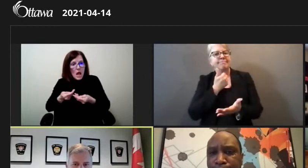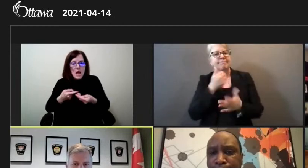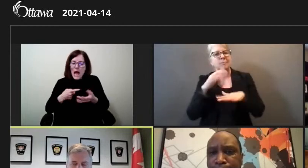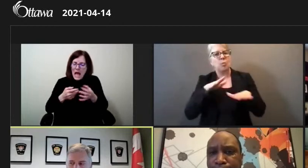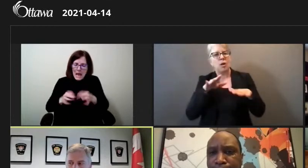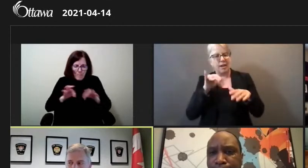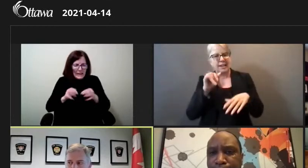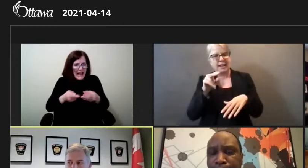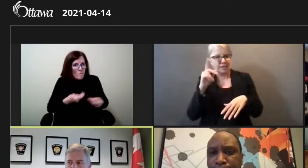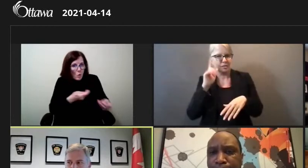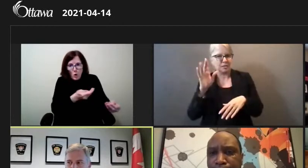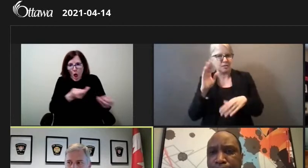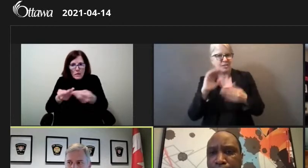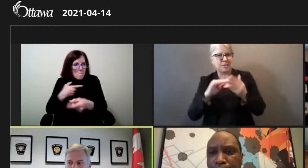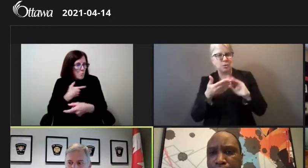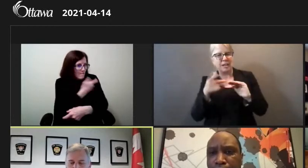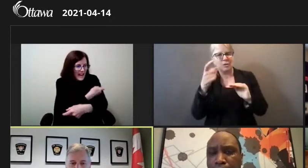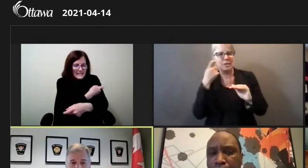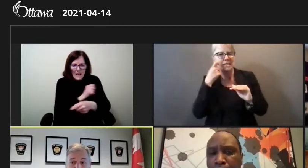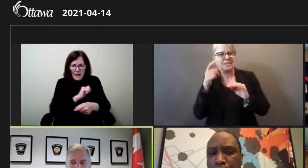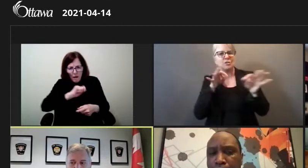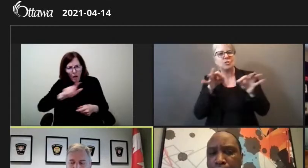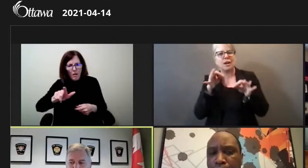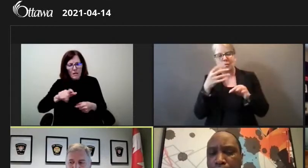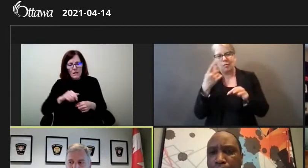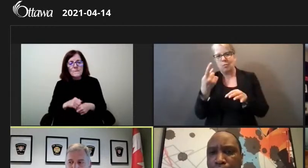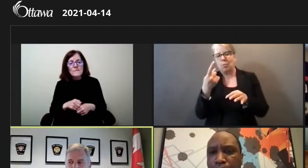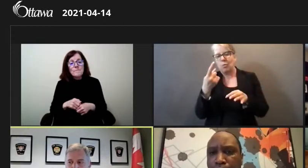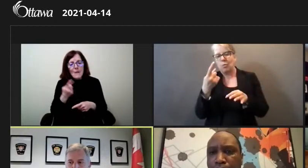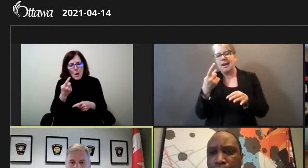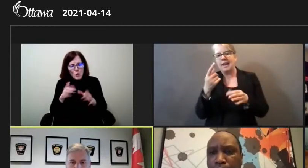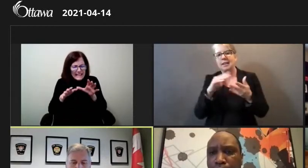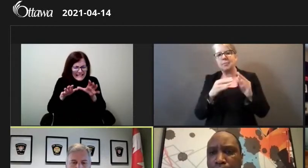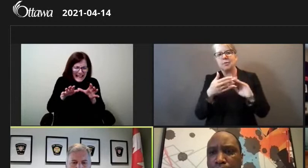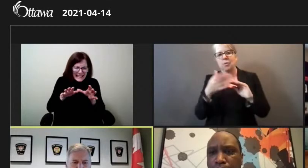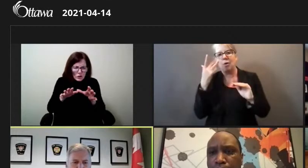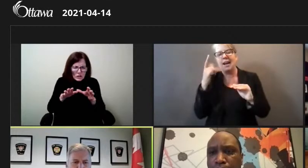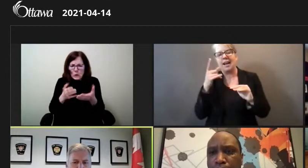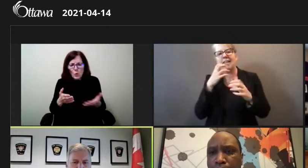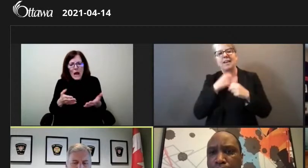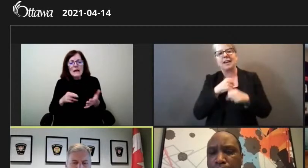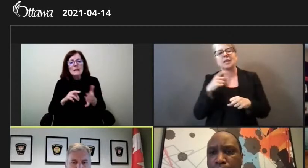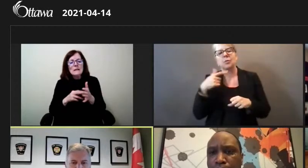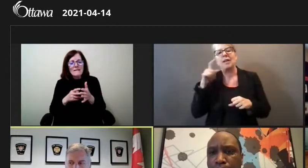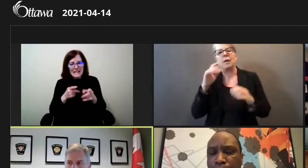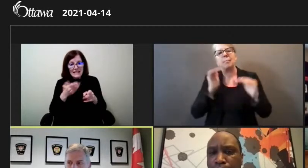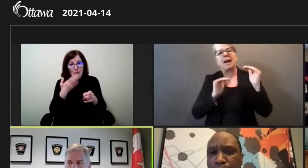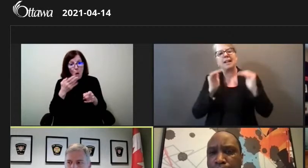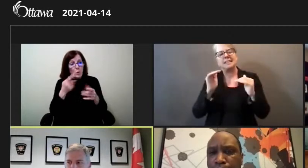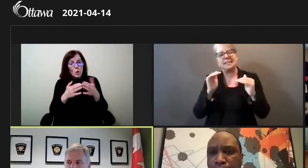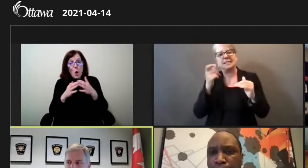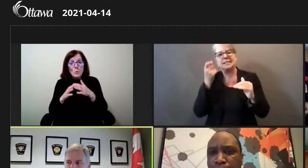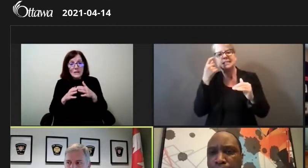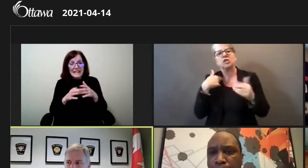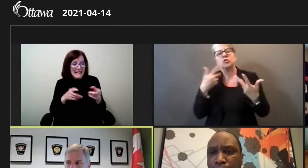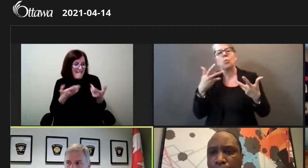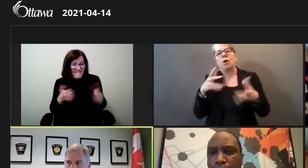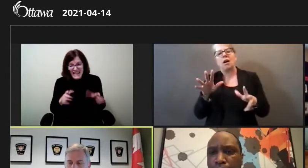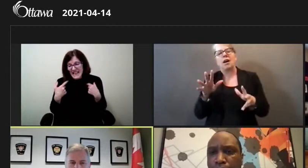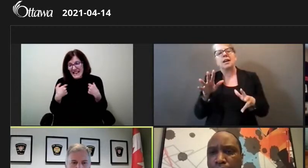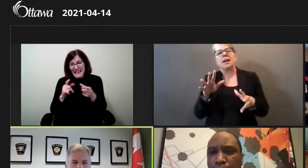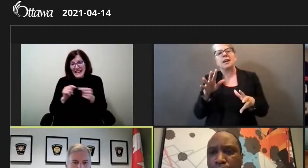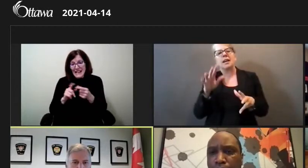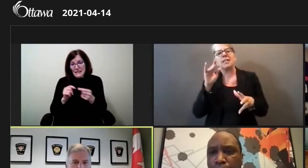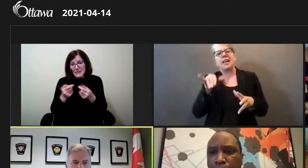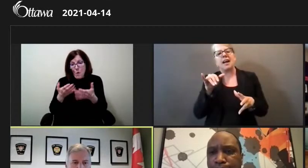communities, and you've just described an example of why that would be valuable. We have to balance that off. I wouldn't want that to be, you know,